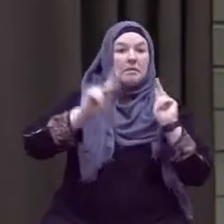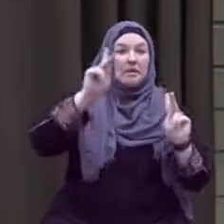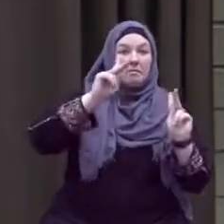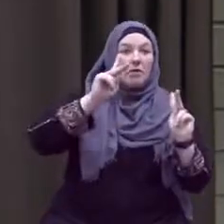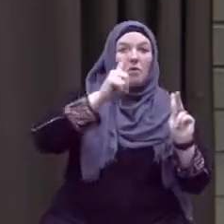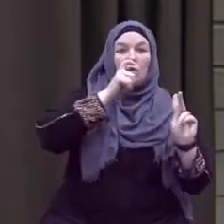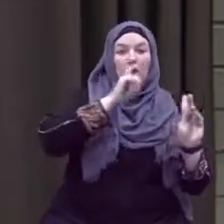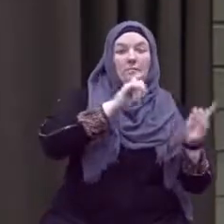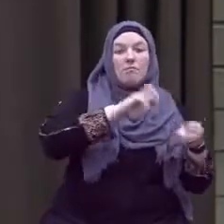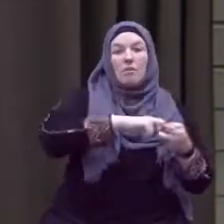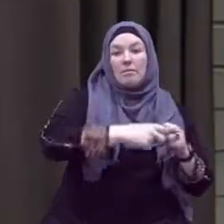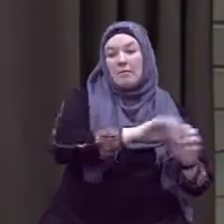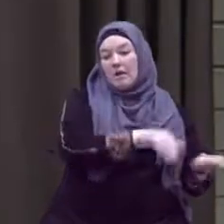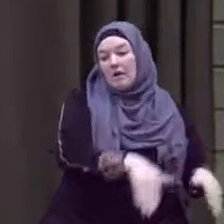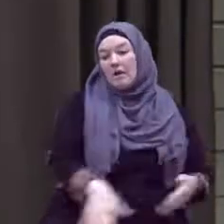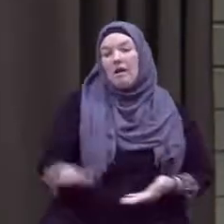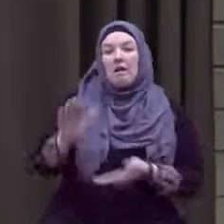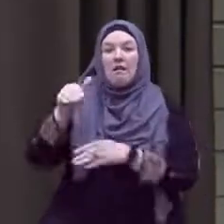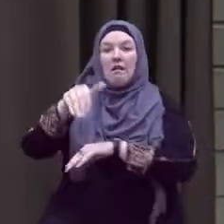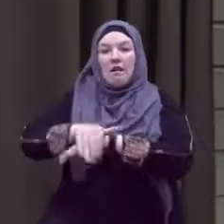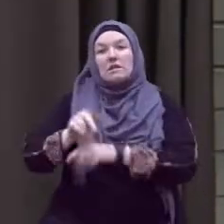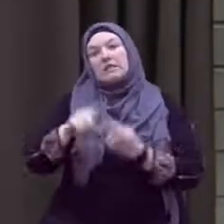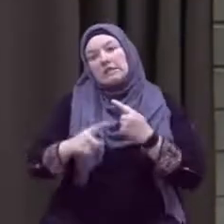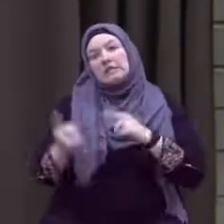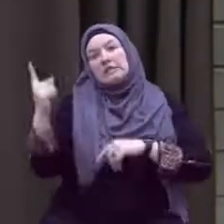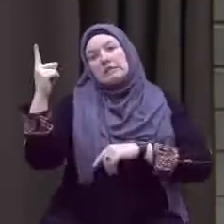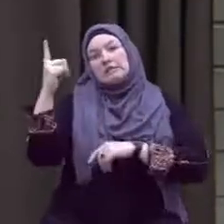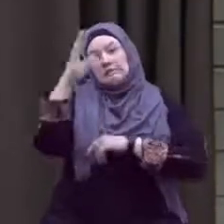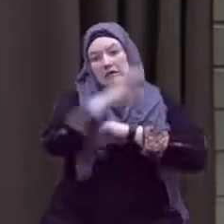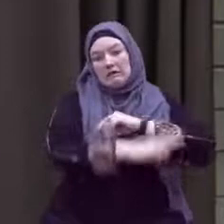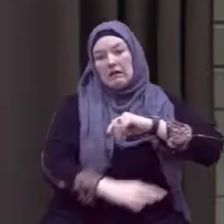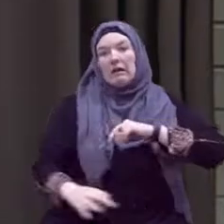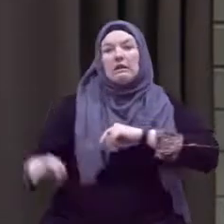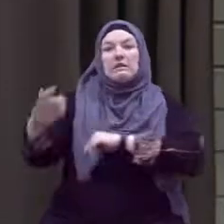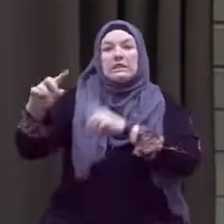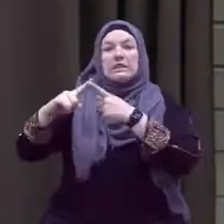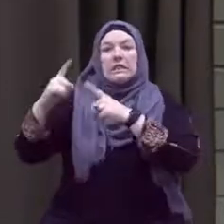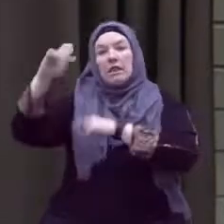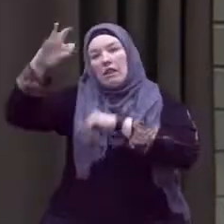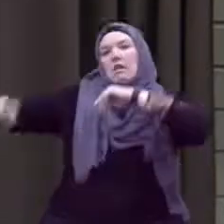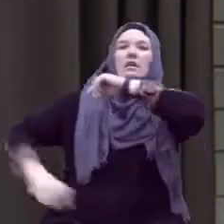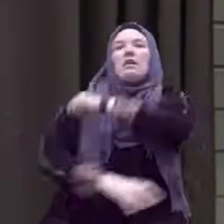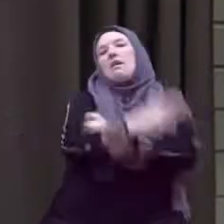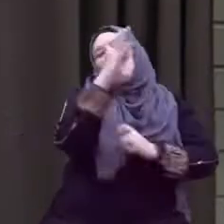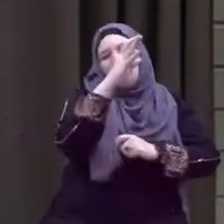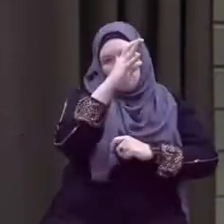at night, until the sun rises from the west.